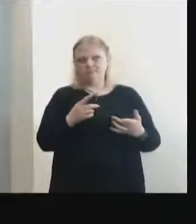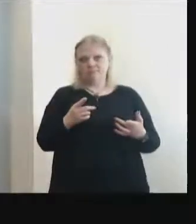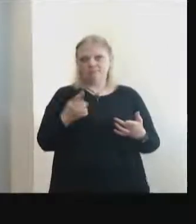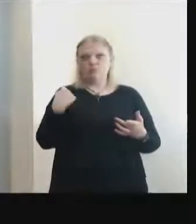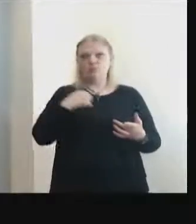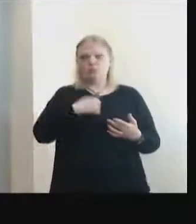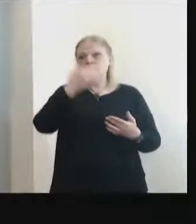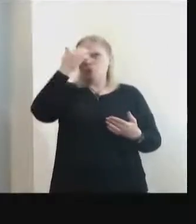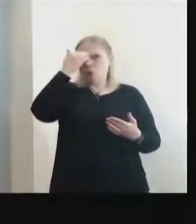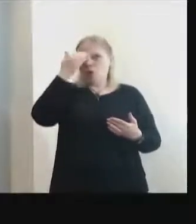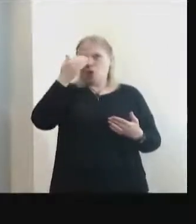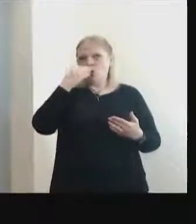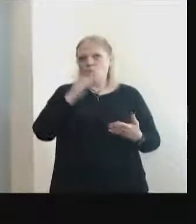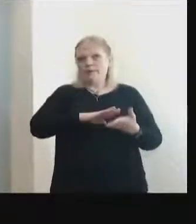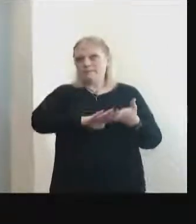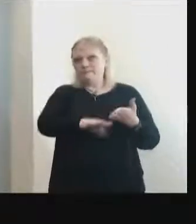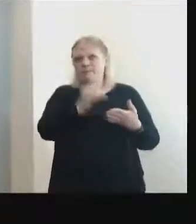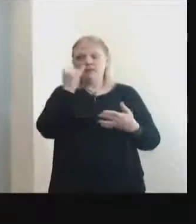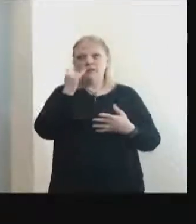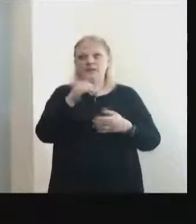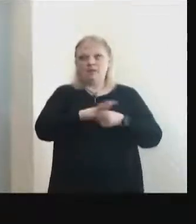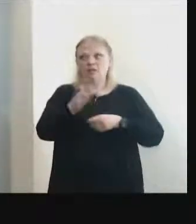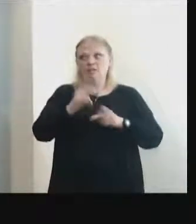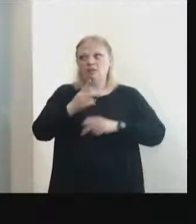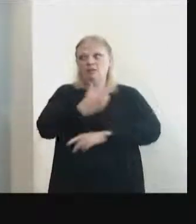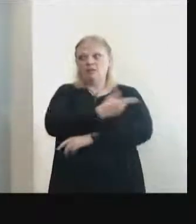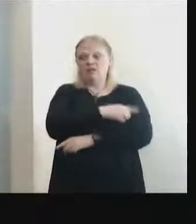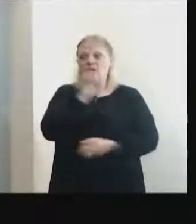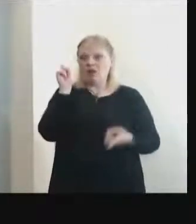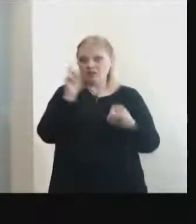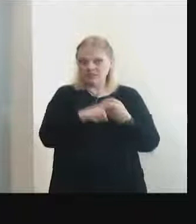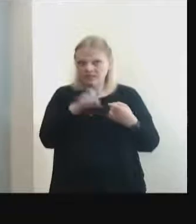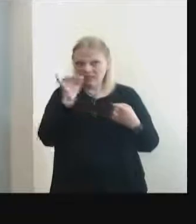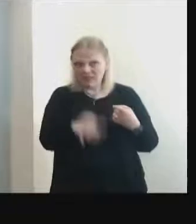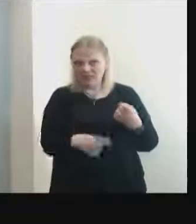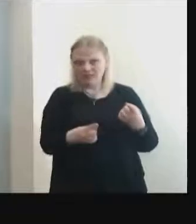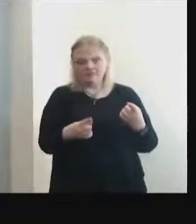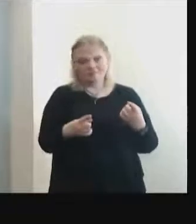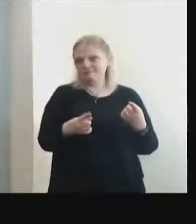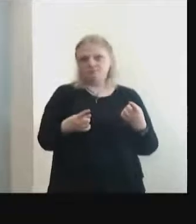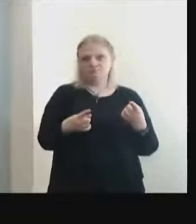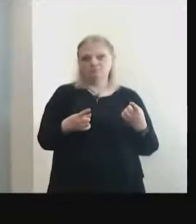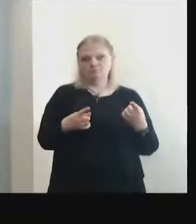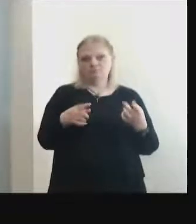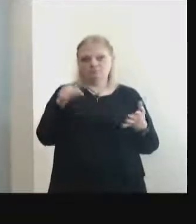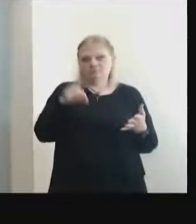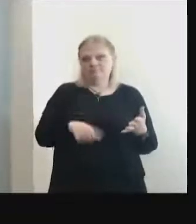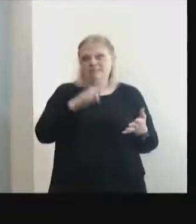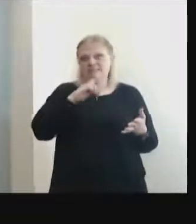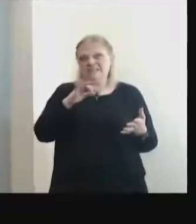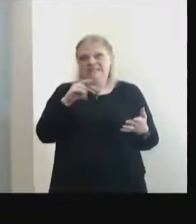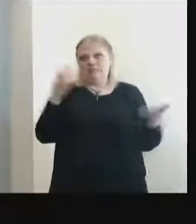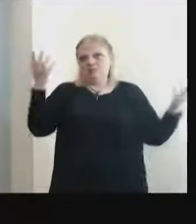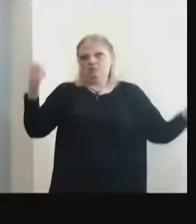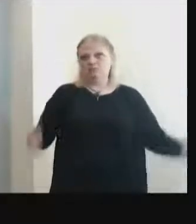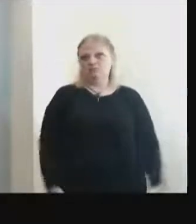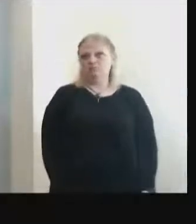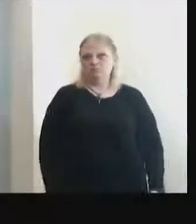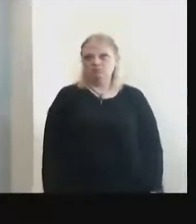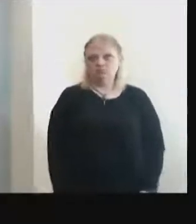there's an out if we can get enough people vaccinated. But until then, this is where we are.